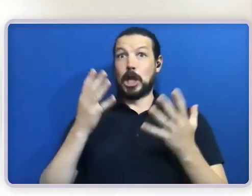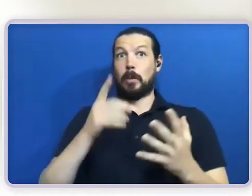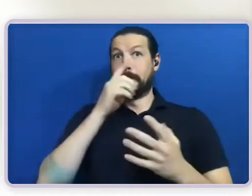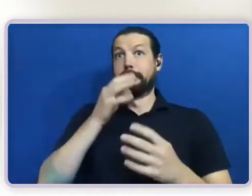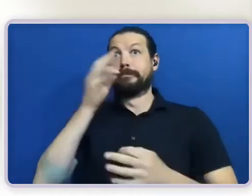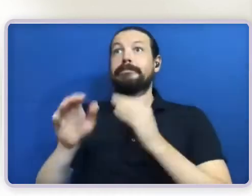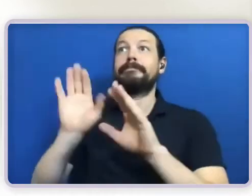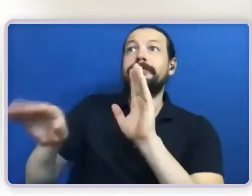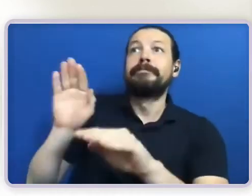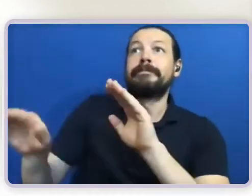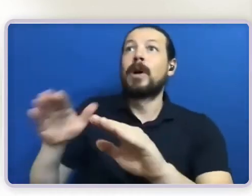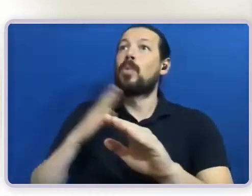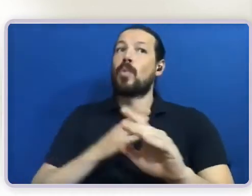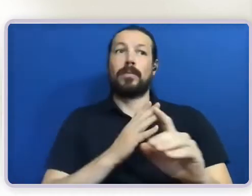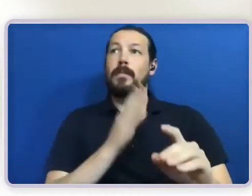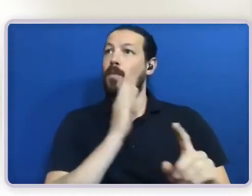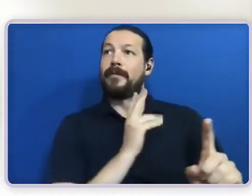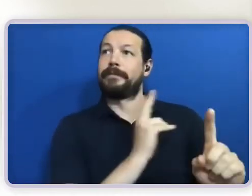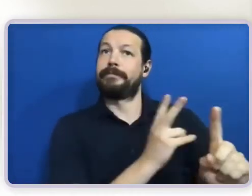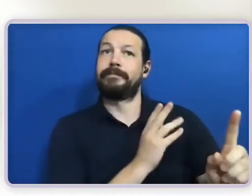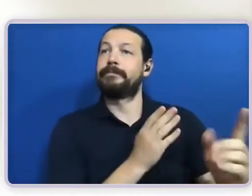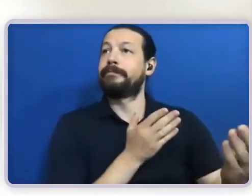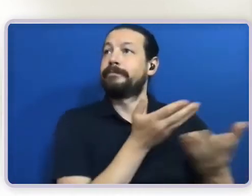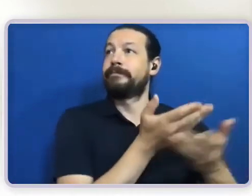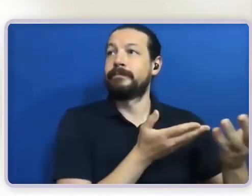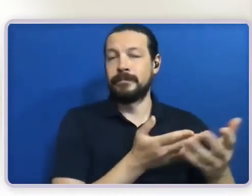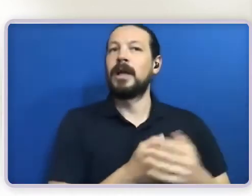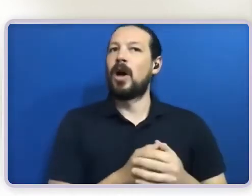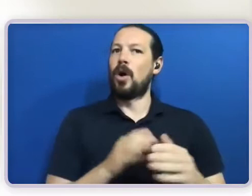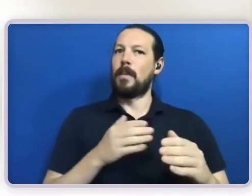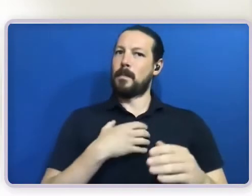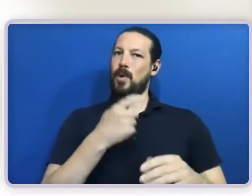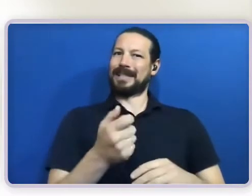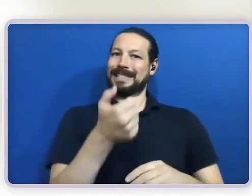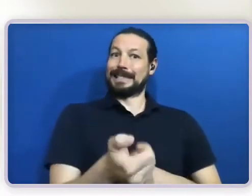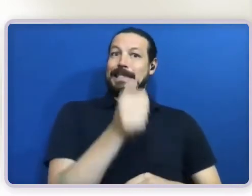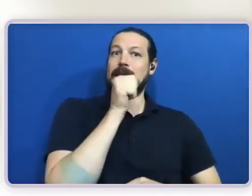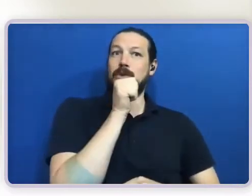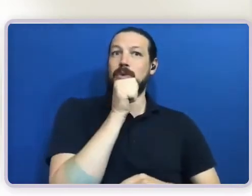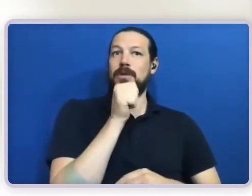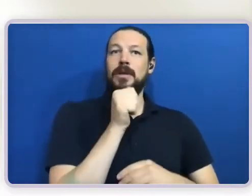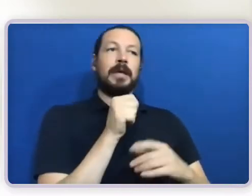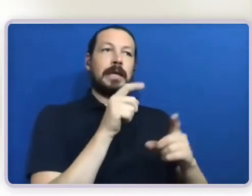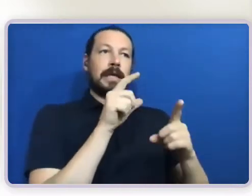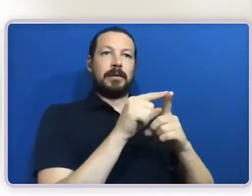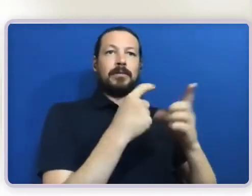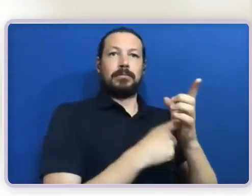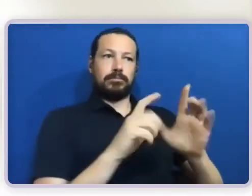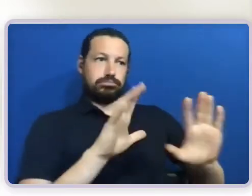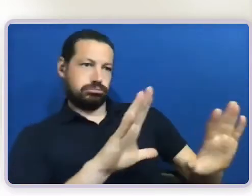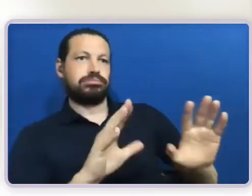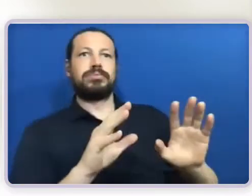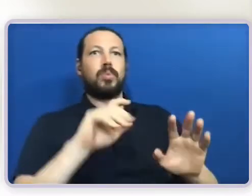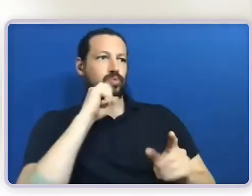as of now, and the Royal Commission says that it will do its best to meet all of those requests,